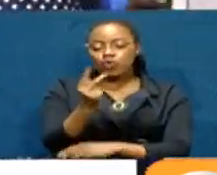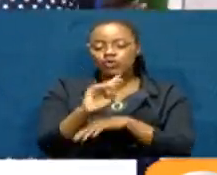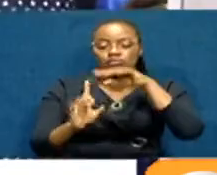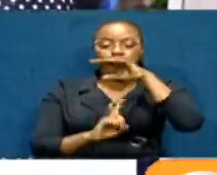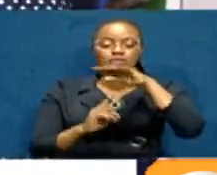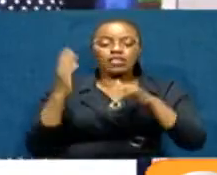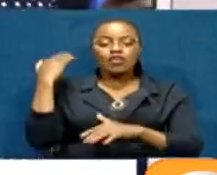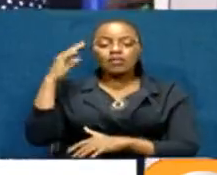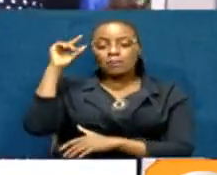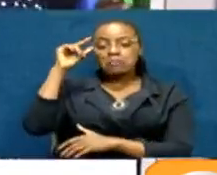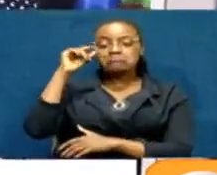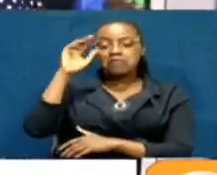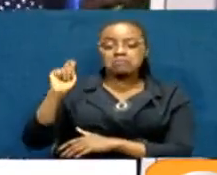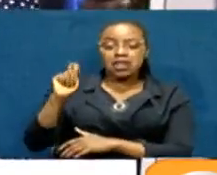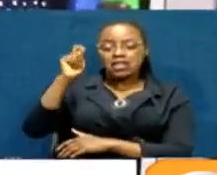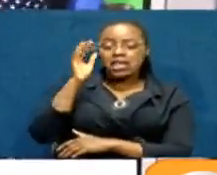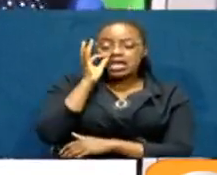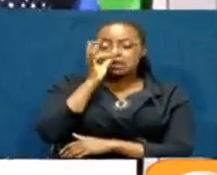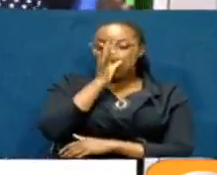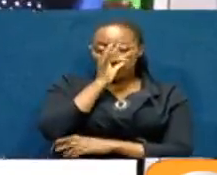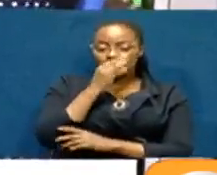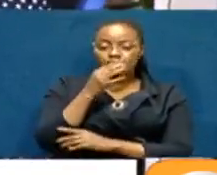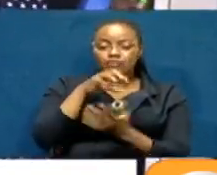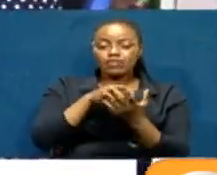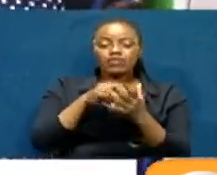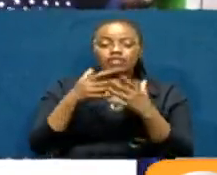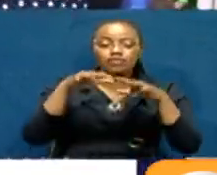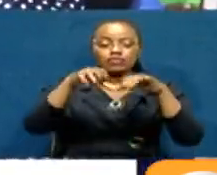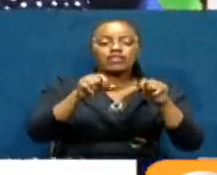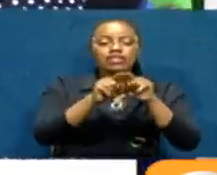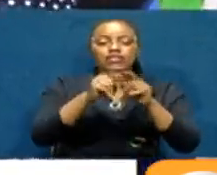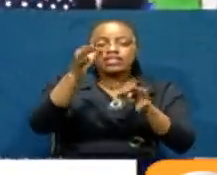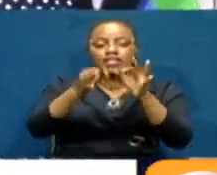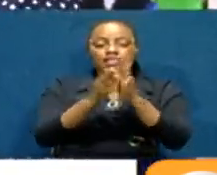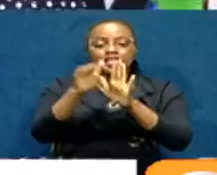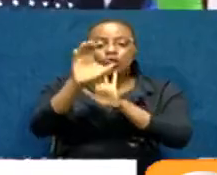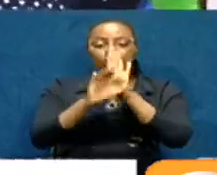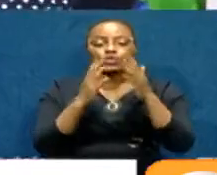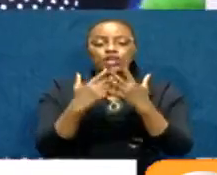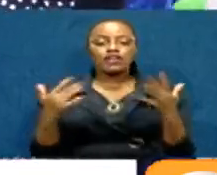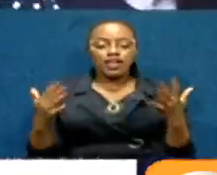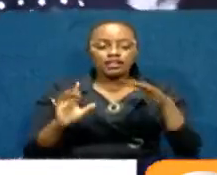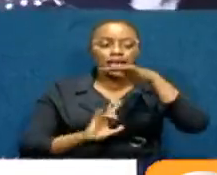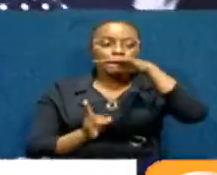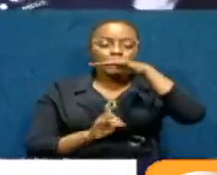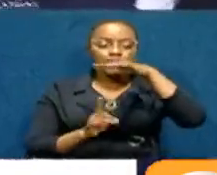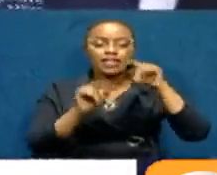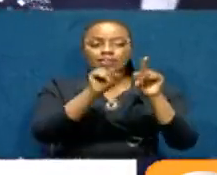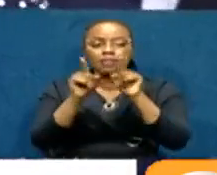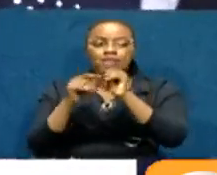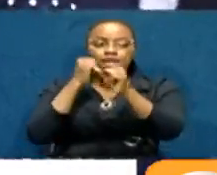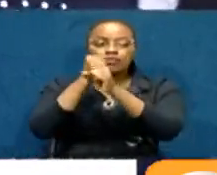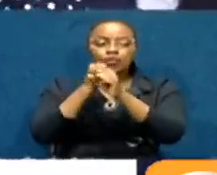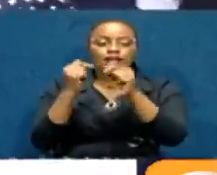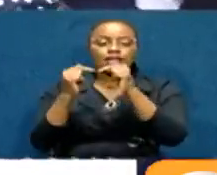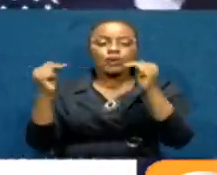the late President Mwai Kibaki's administration. In fact, Karua succeeded him as the Justice and Constitutional Affairs Minister. Likewise, they have served